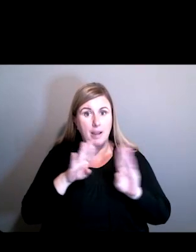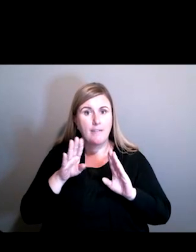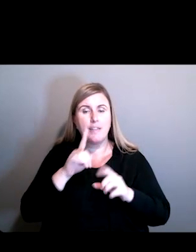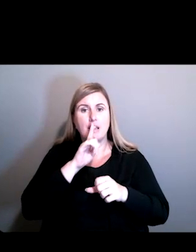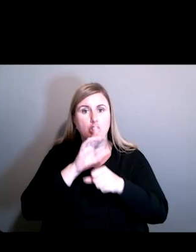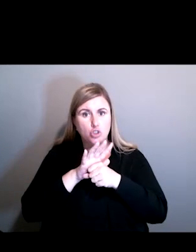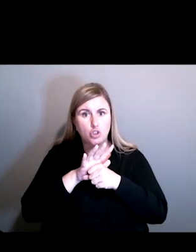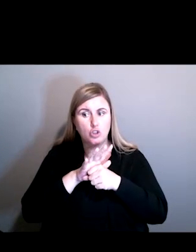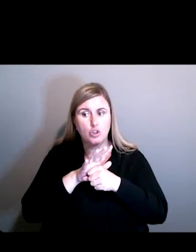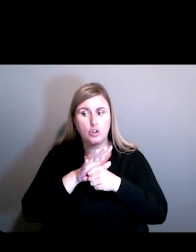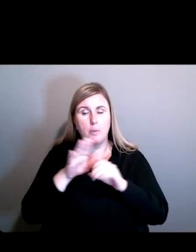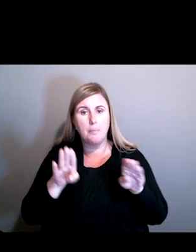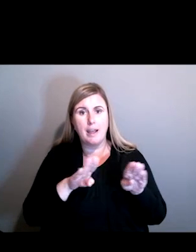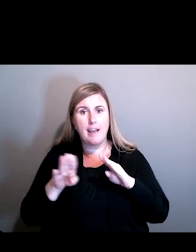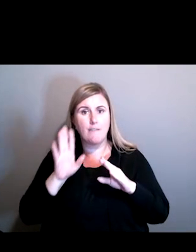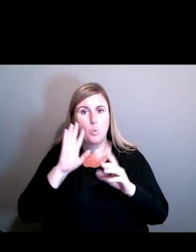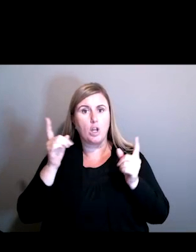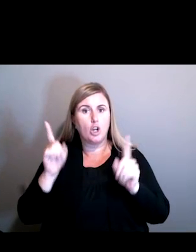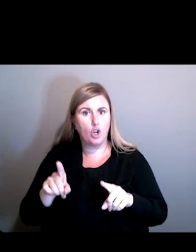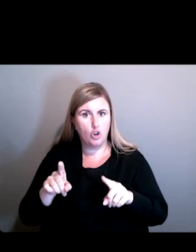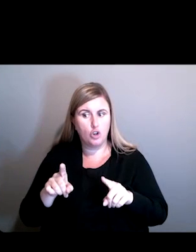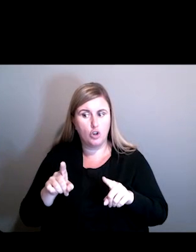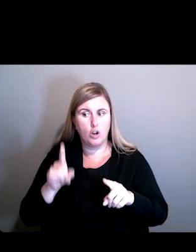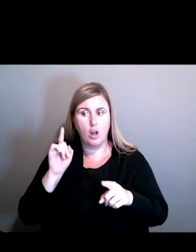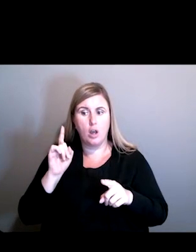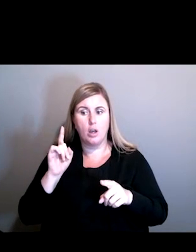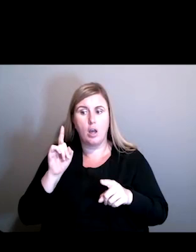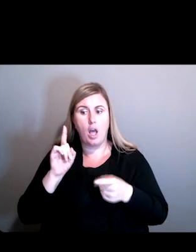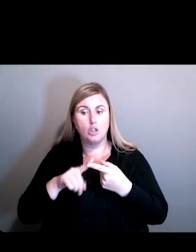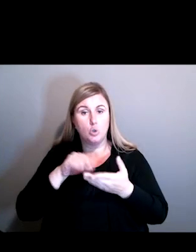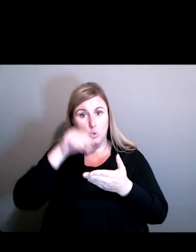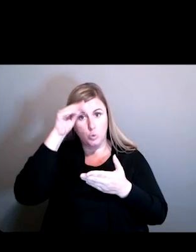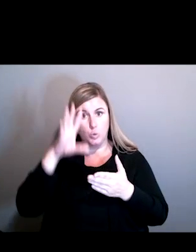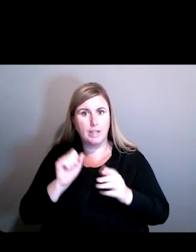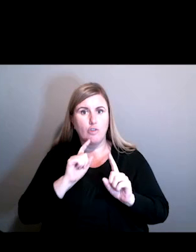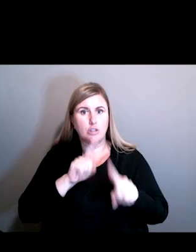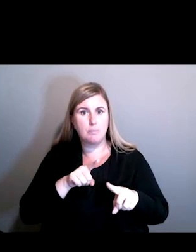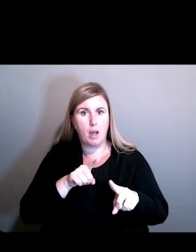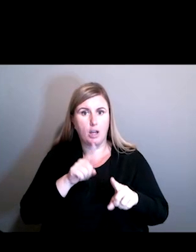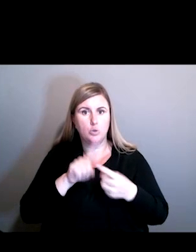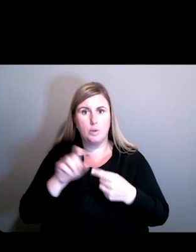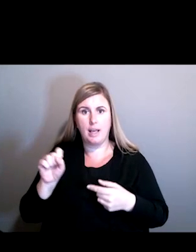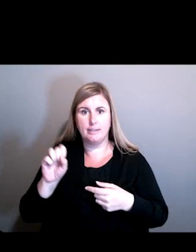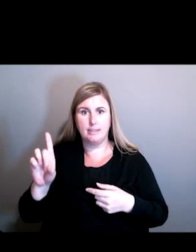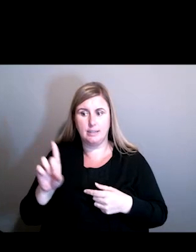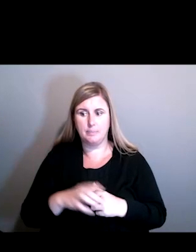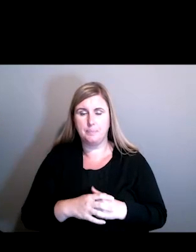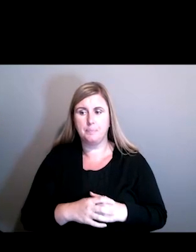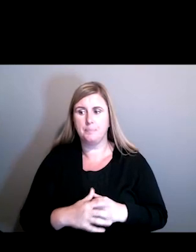behavior that ensure that behavior will occur until the student can respond to the